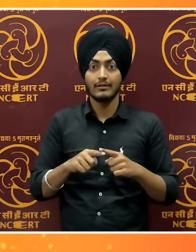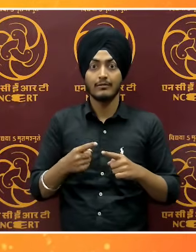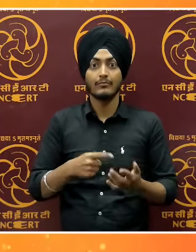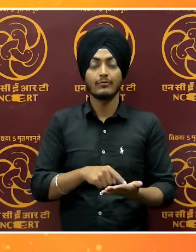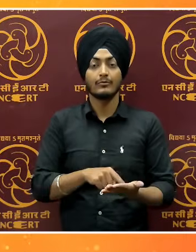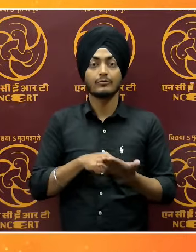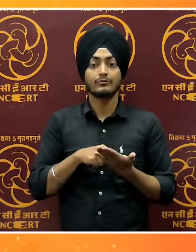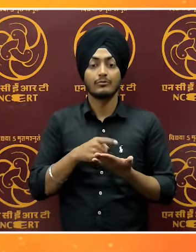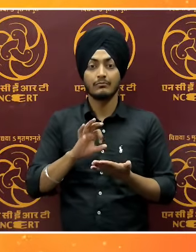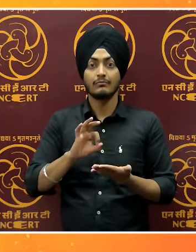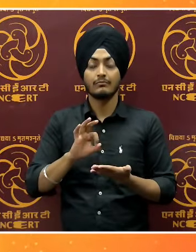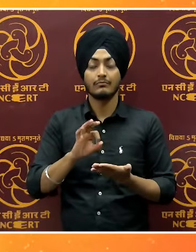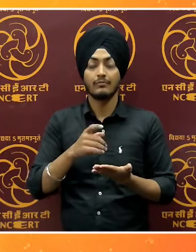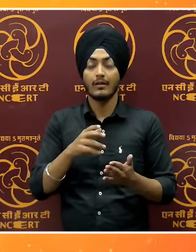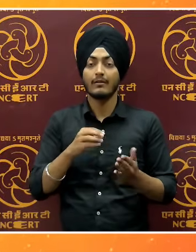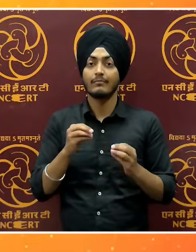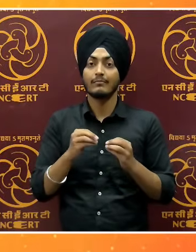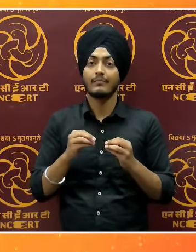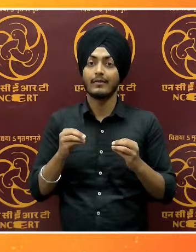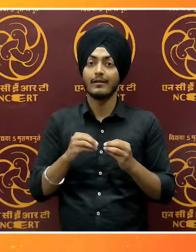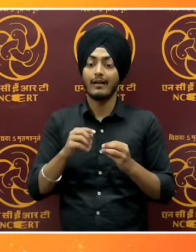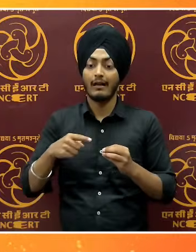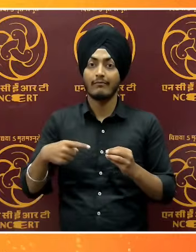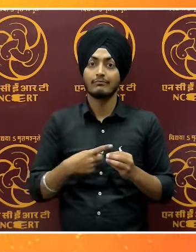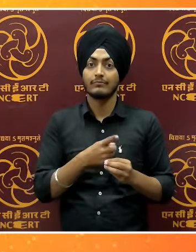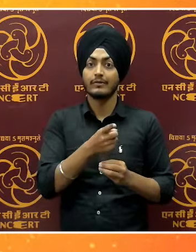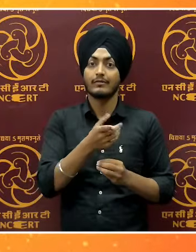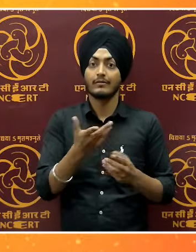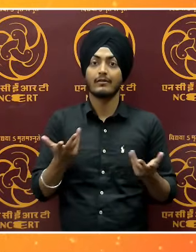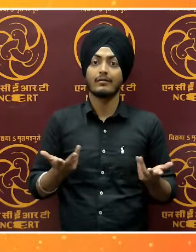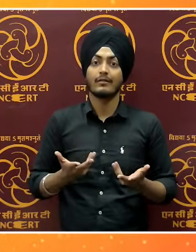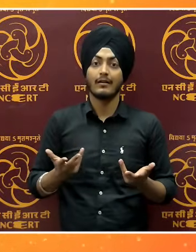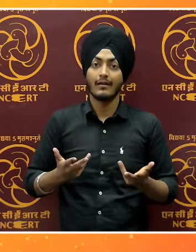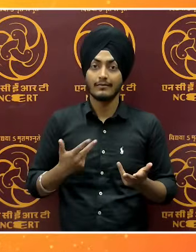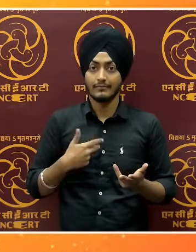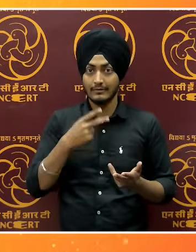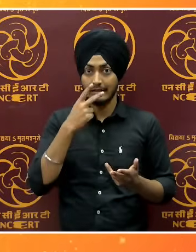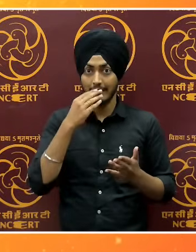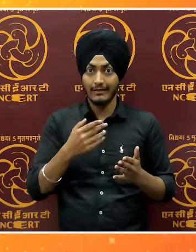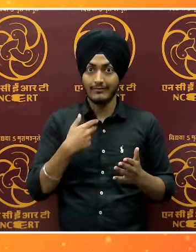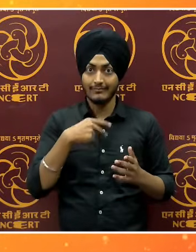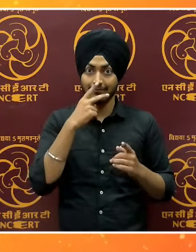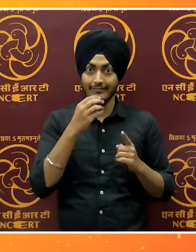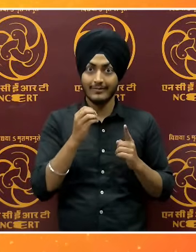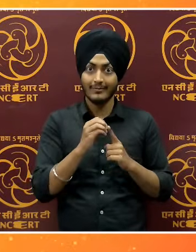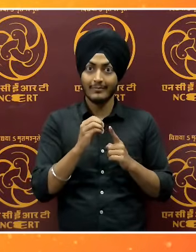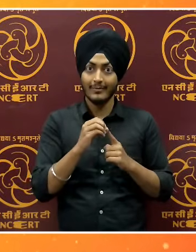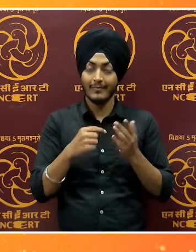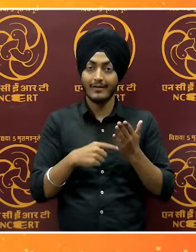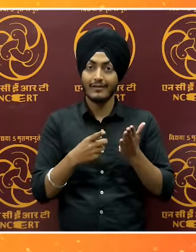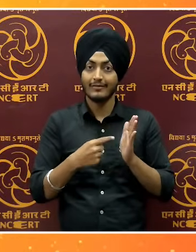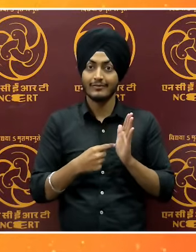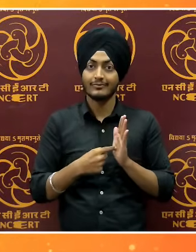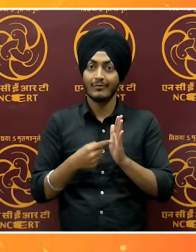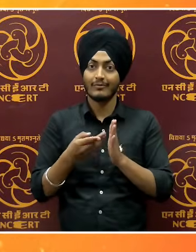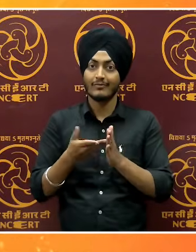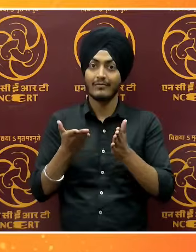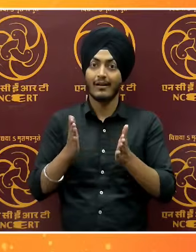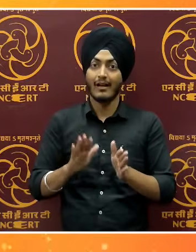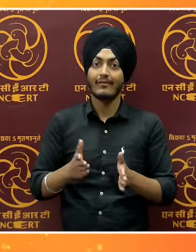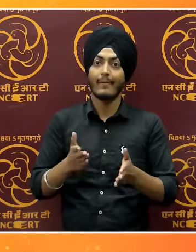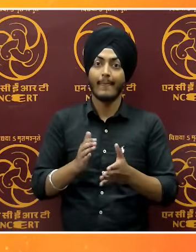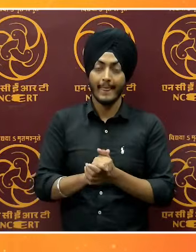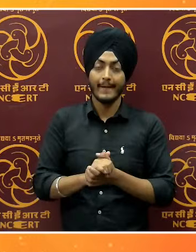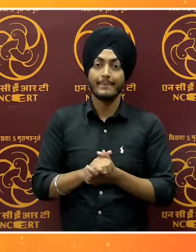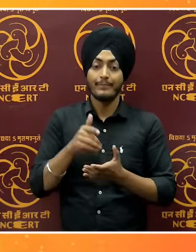field. Here the finger is showing in this direction. Look at towards left it is showing. So at this point